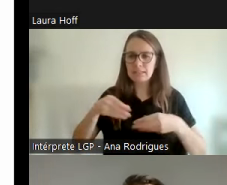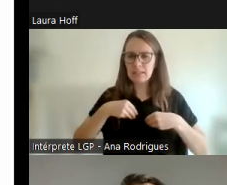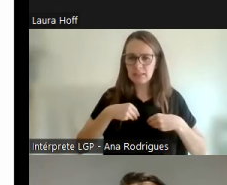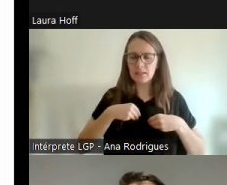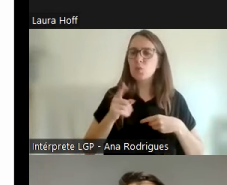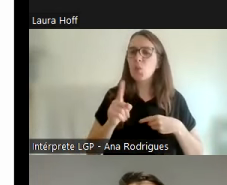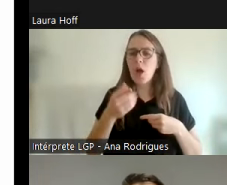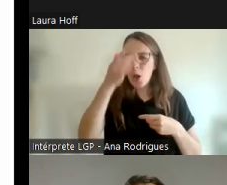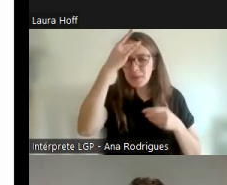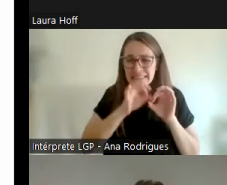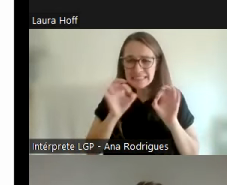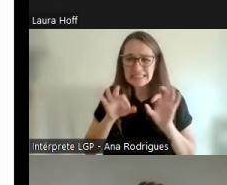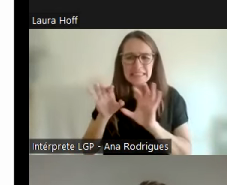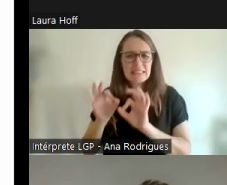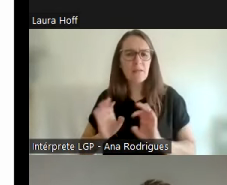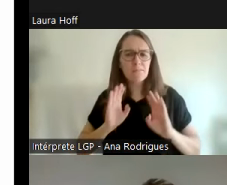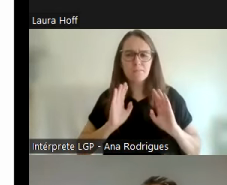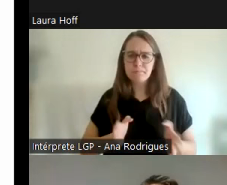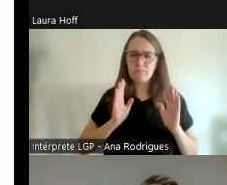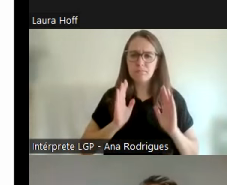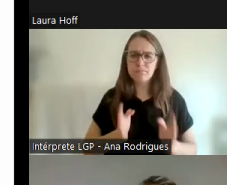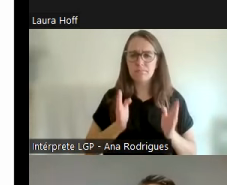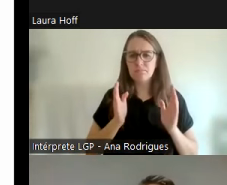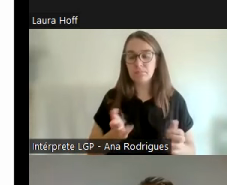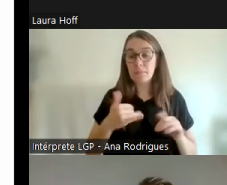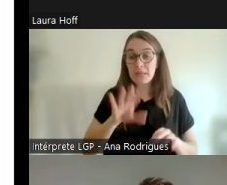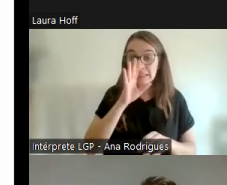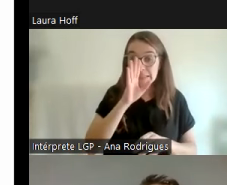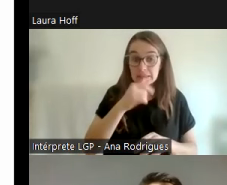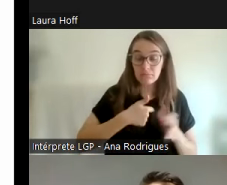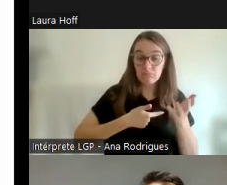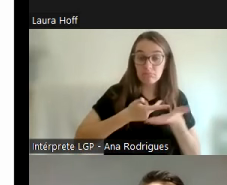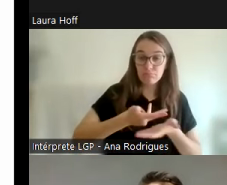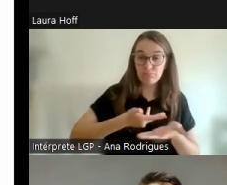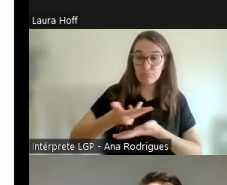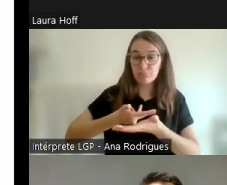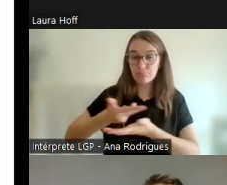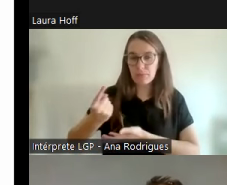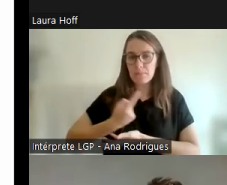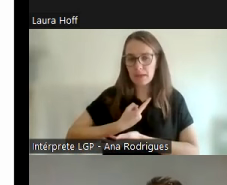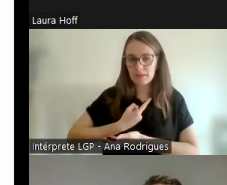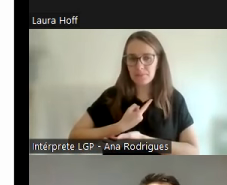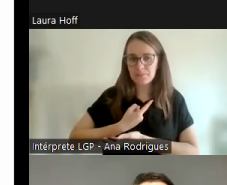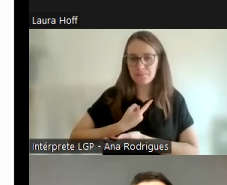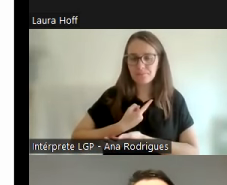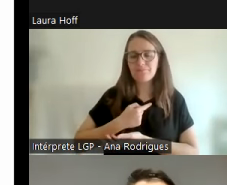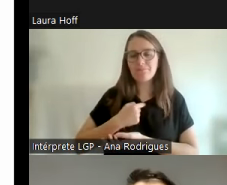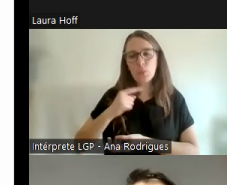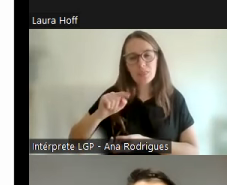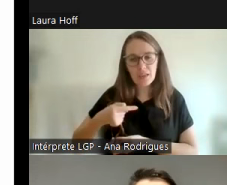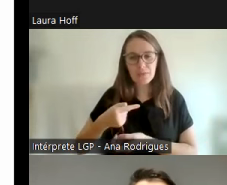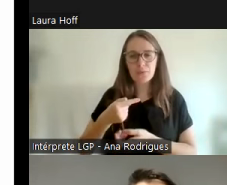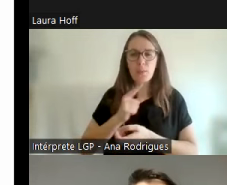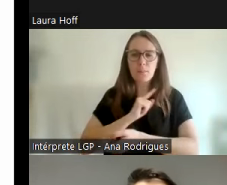the same opinion, but that you have like a shared understanding. And it is about sharing